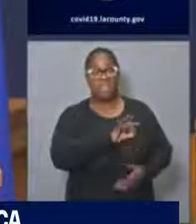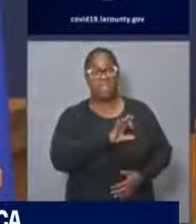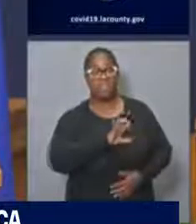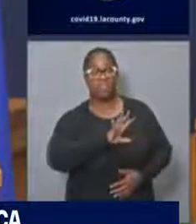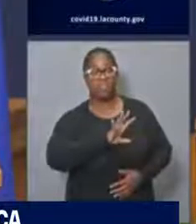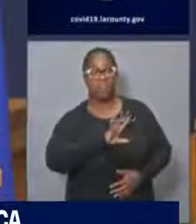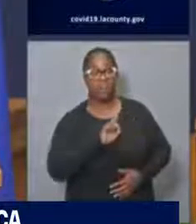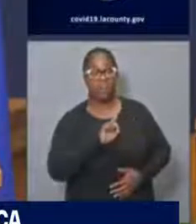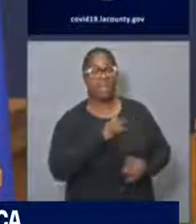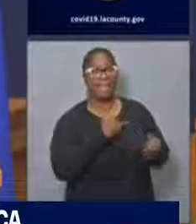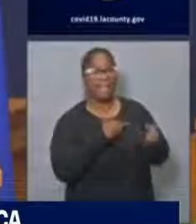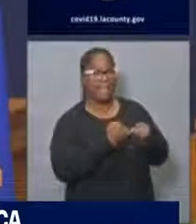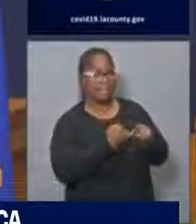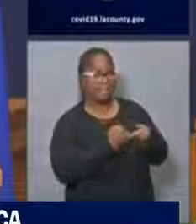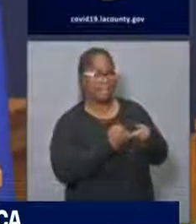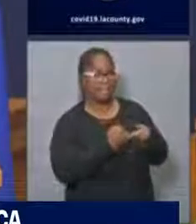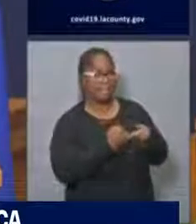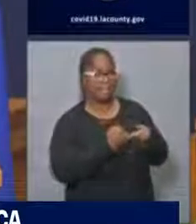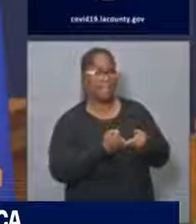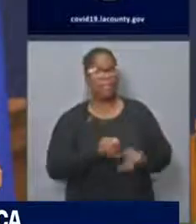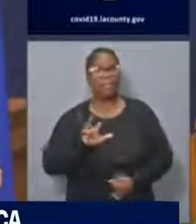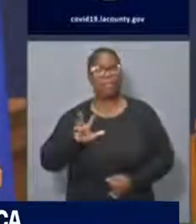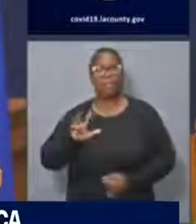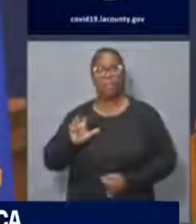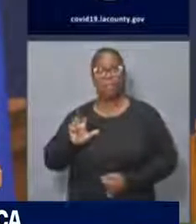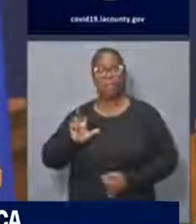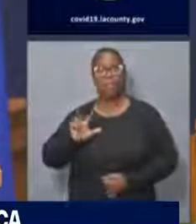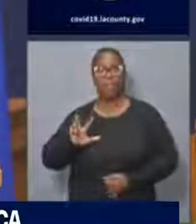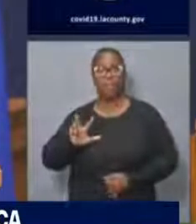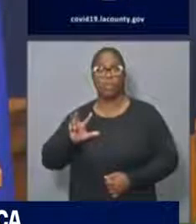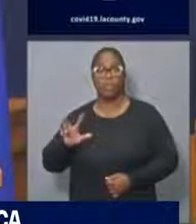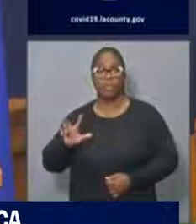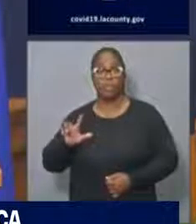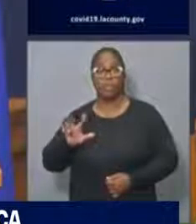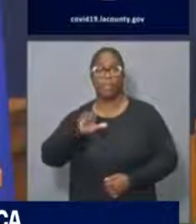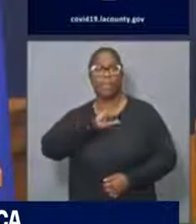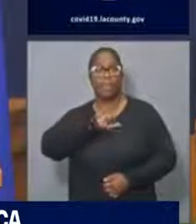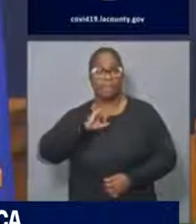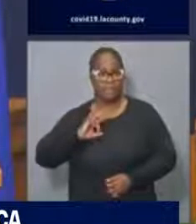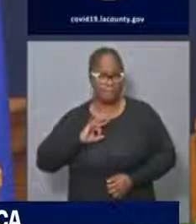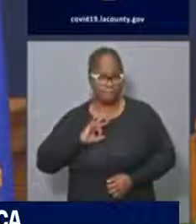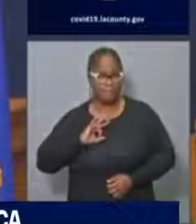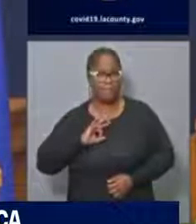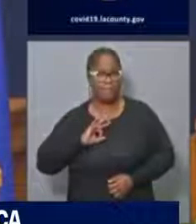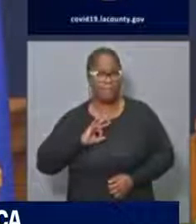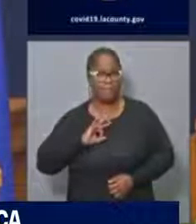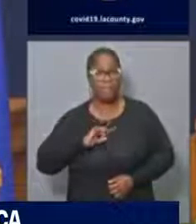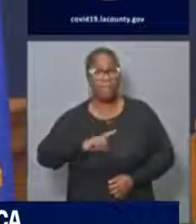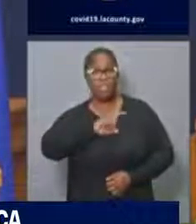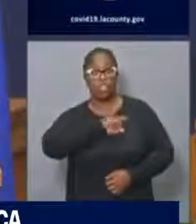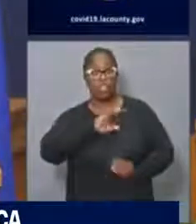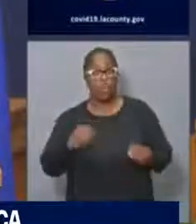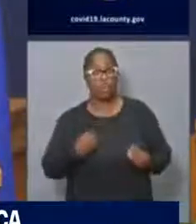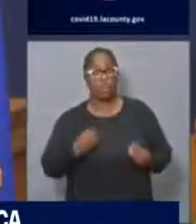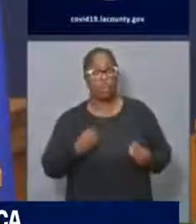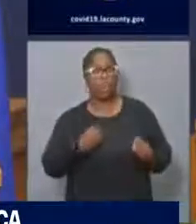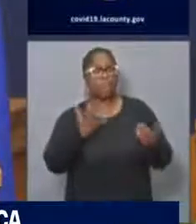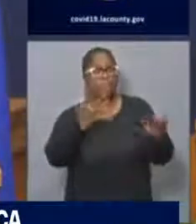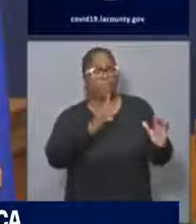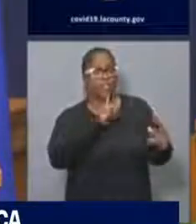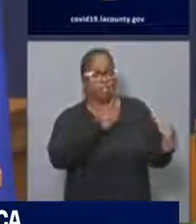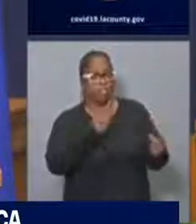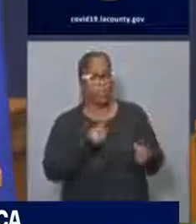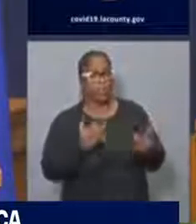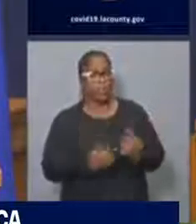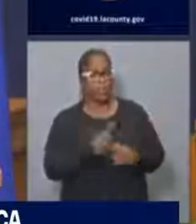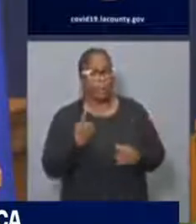2,951 among people who are incarcerated and 333 among staff. The Sheriff's Office is reporting for their